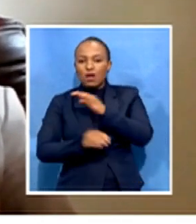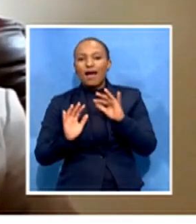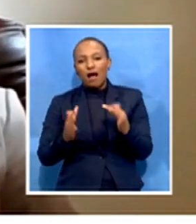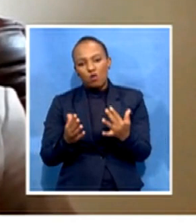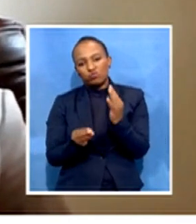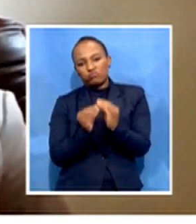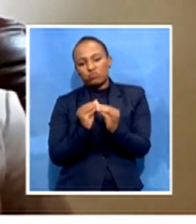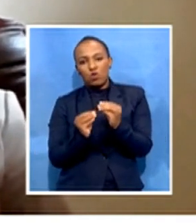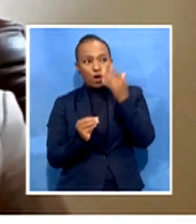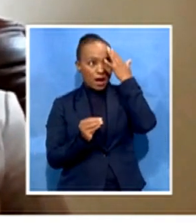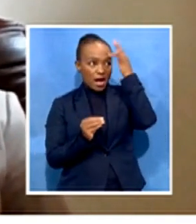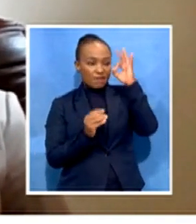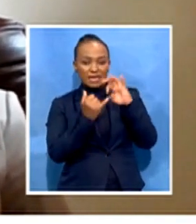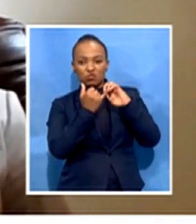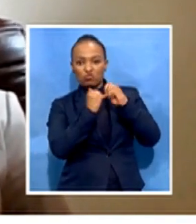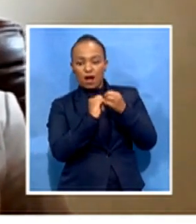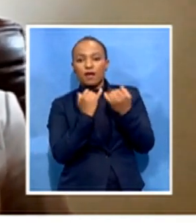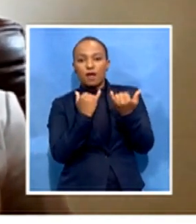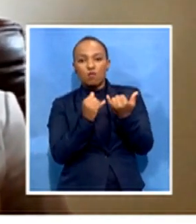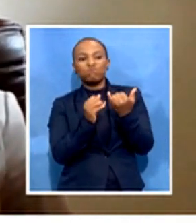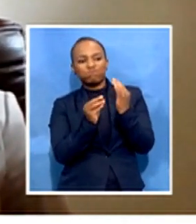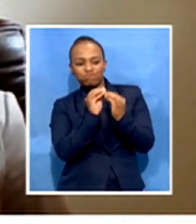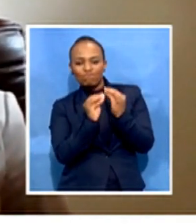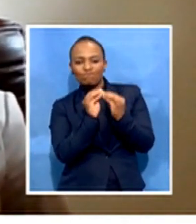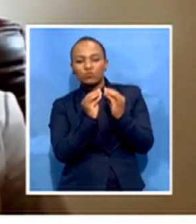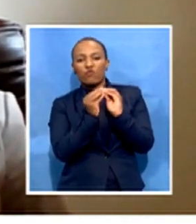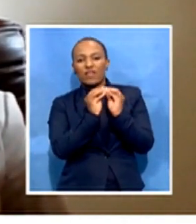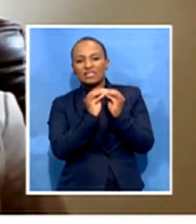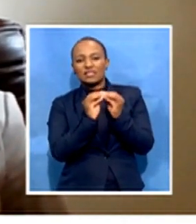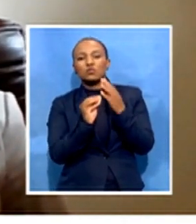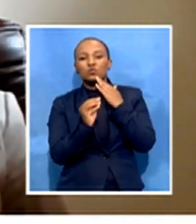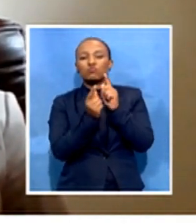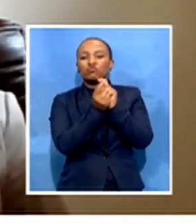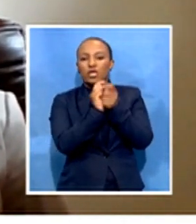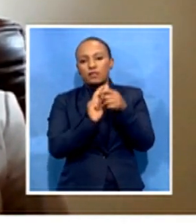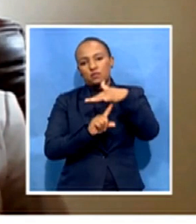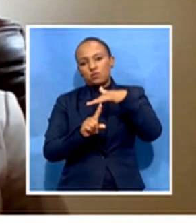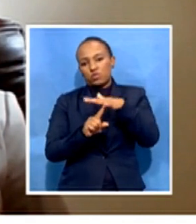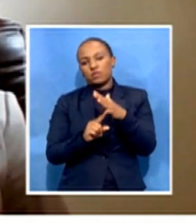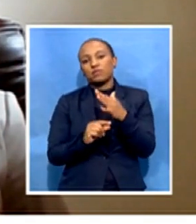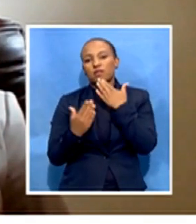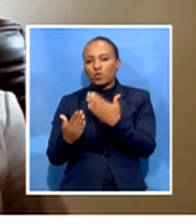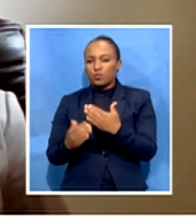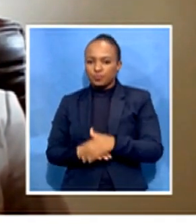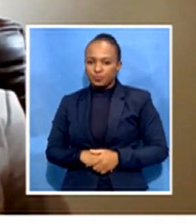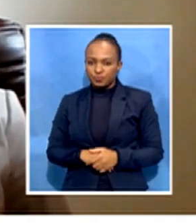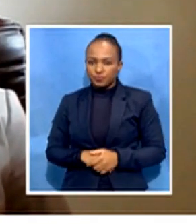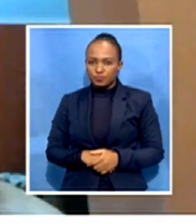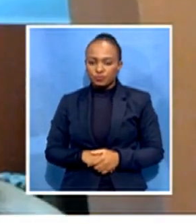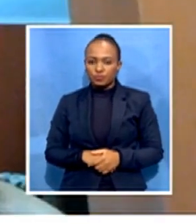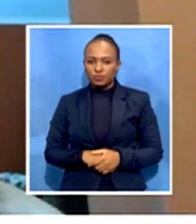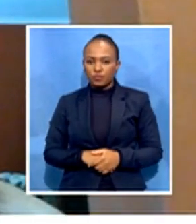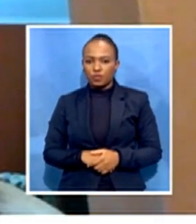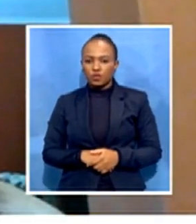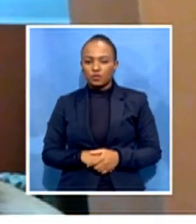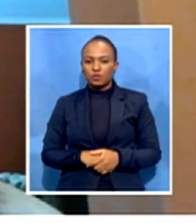and turn this Titanic around. Thank you, Karima. Okay, is there anyone from the panelists that want to